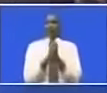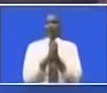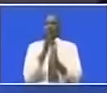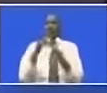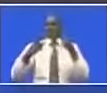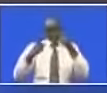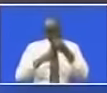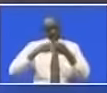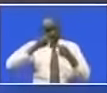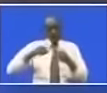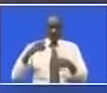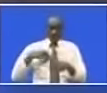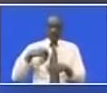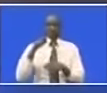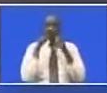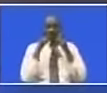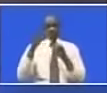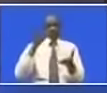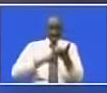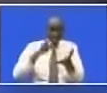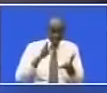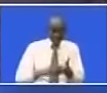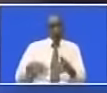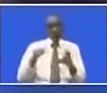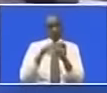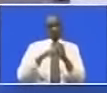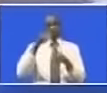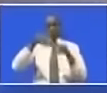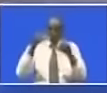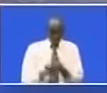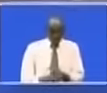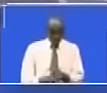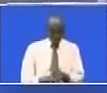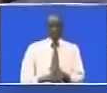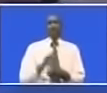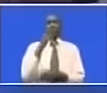than 6 million Ivorians who registered to take part in the vote at some